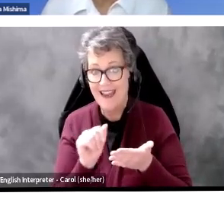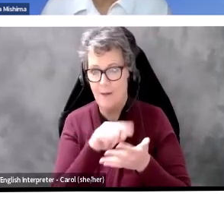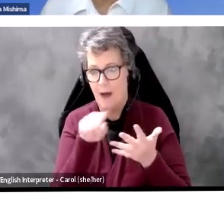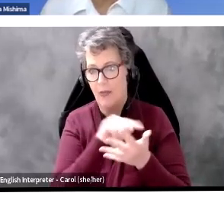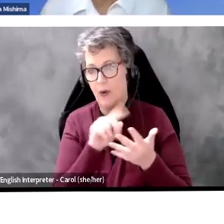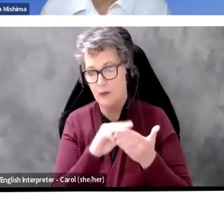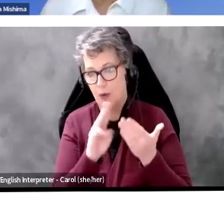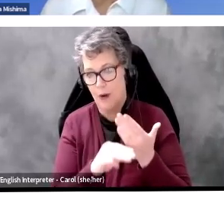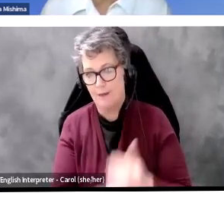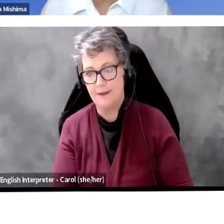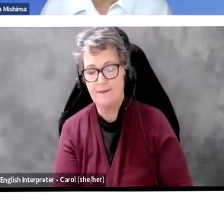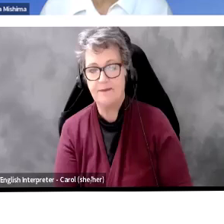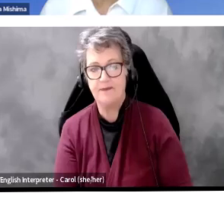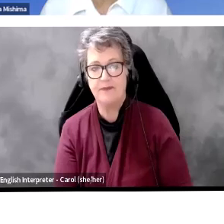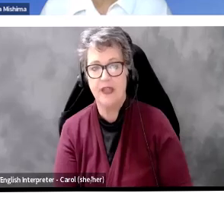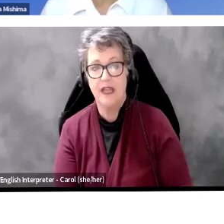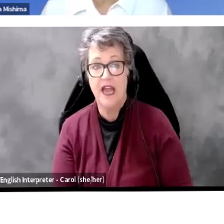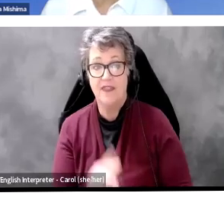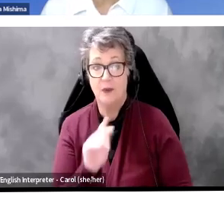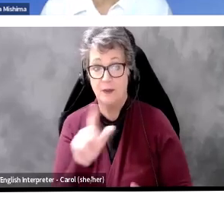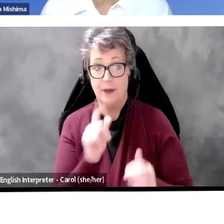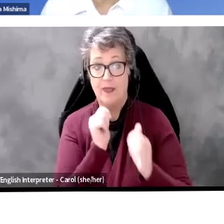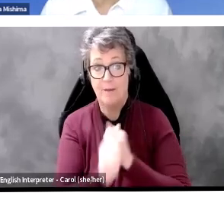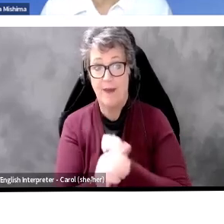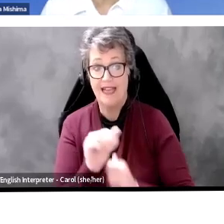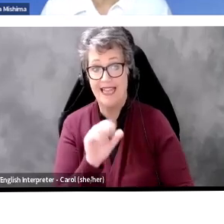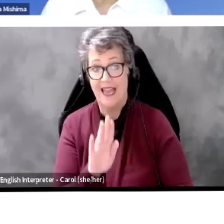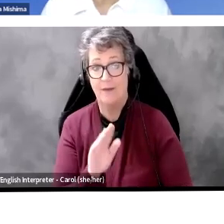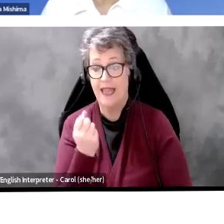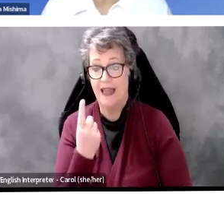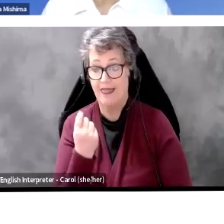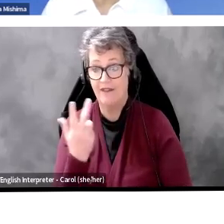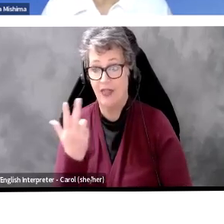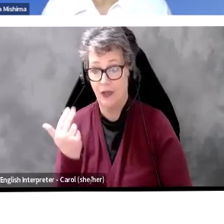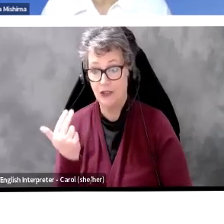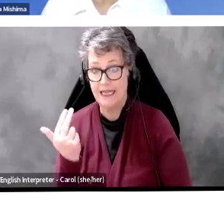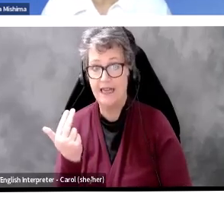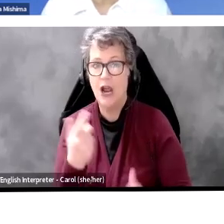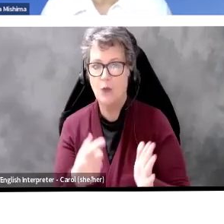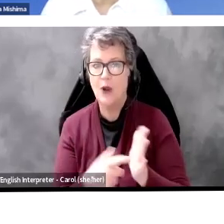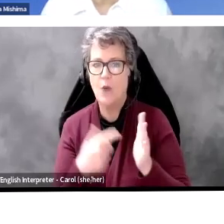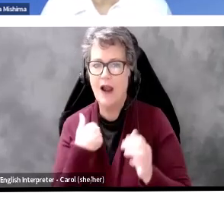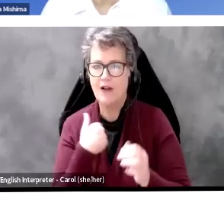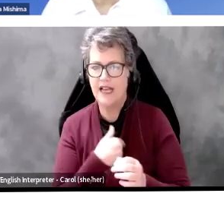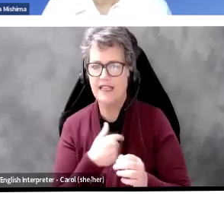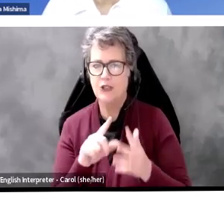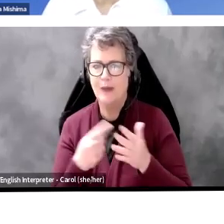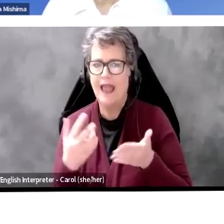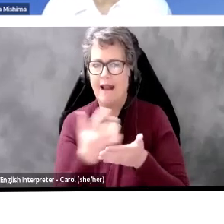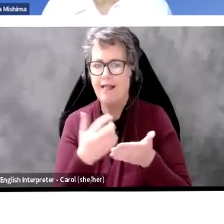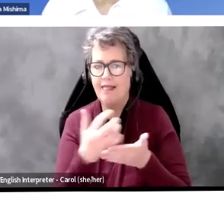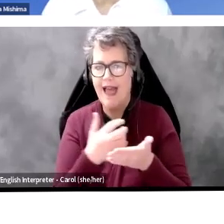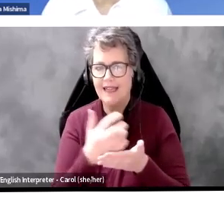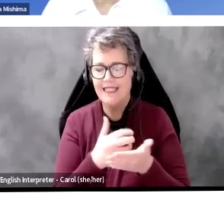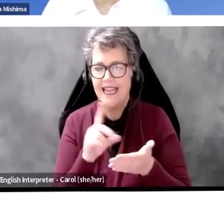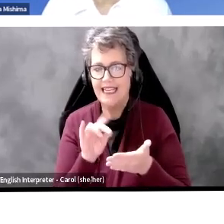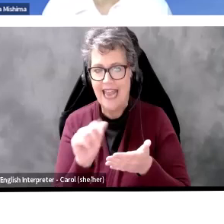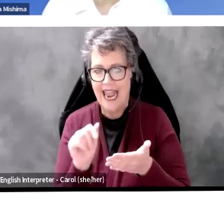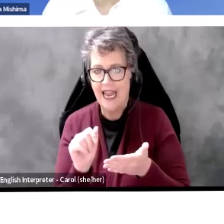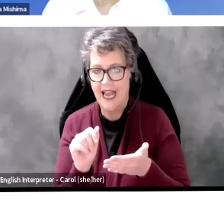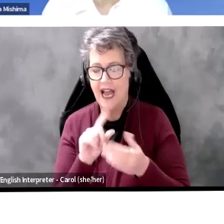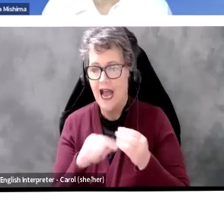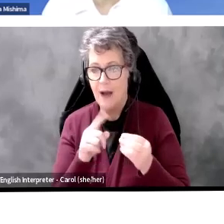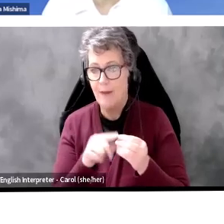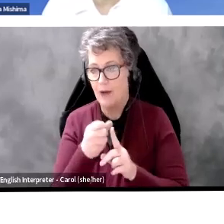them. There was a bill that passed, AB 1113, that requires us to begin collecting some data